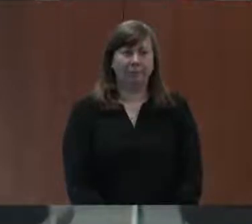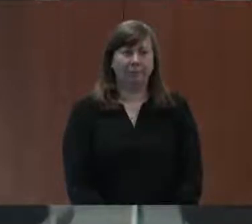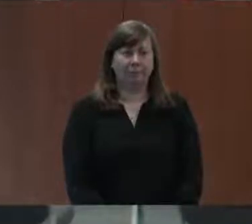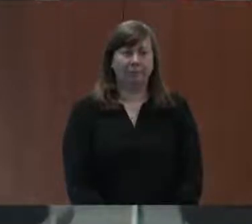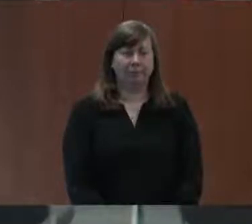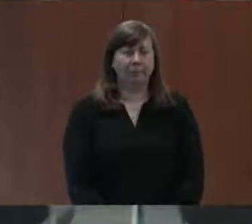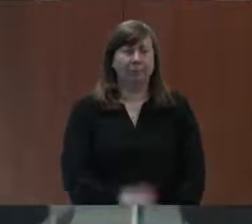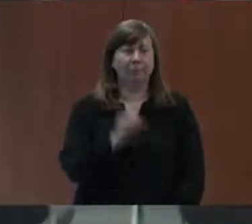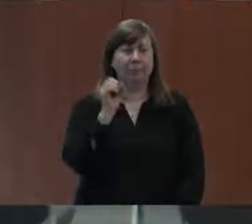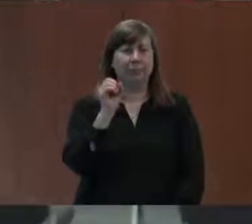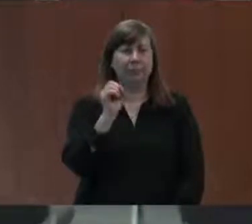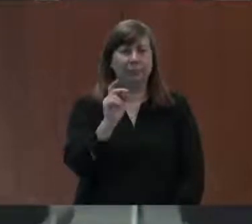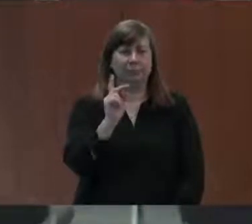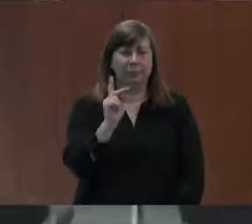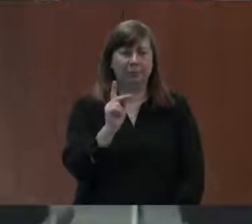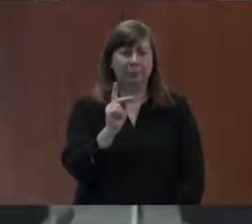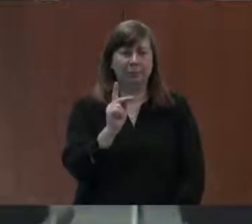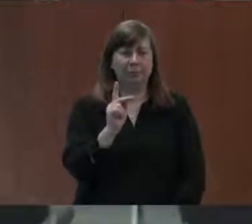Okay.